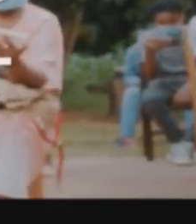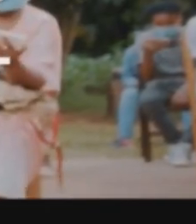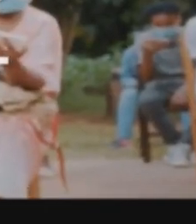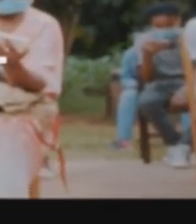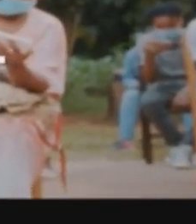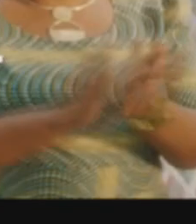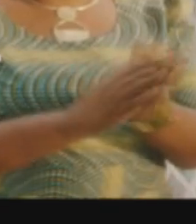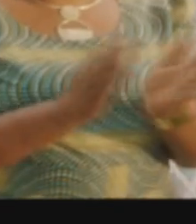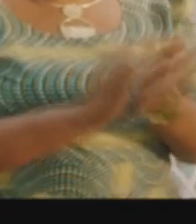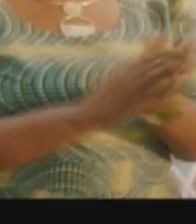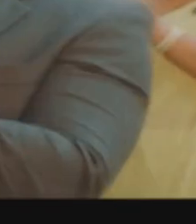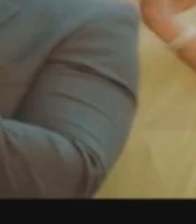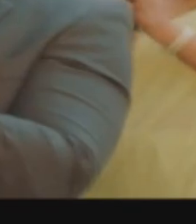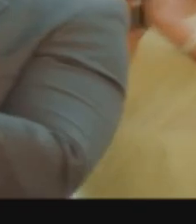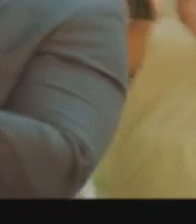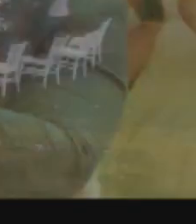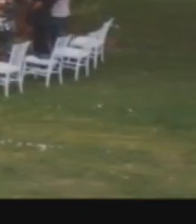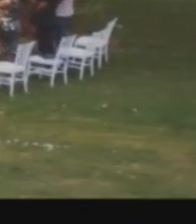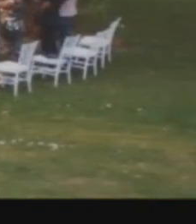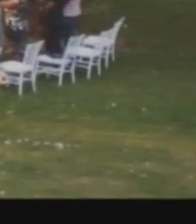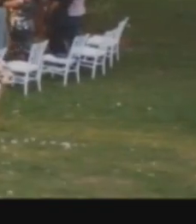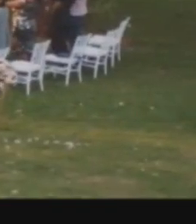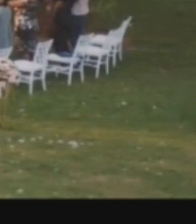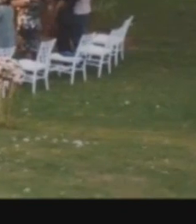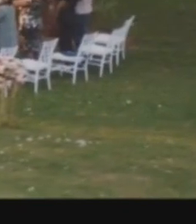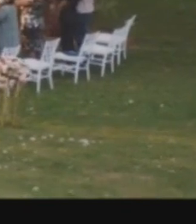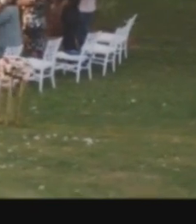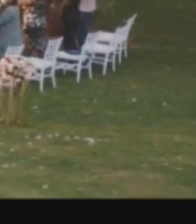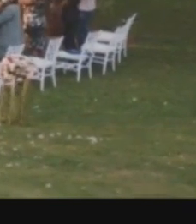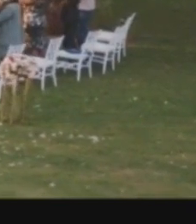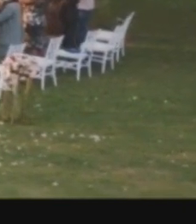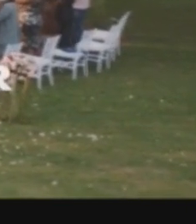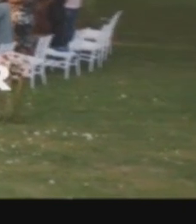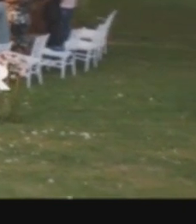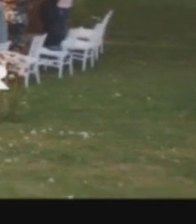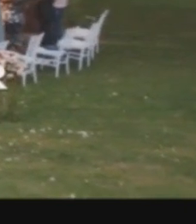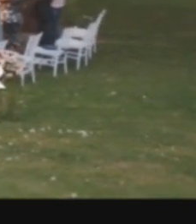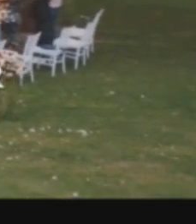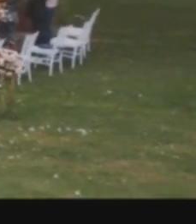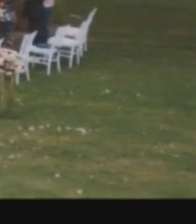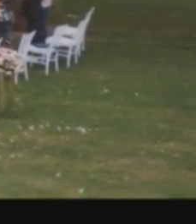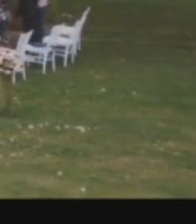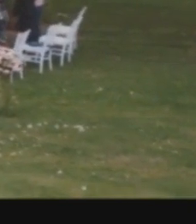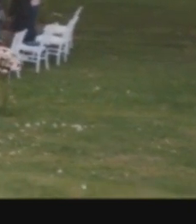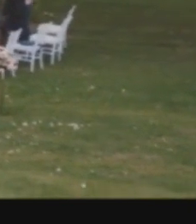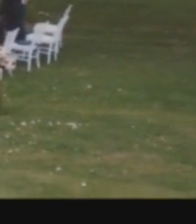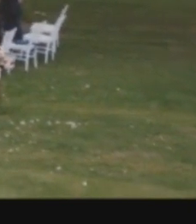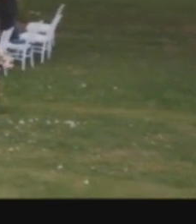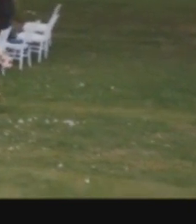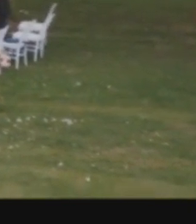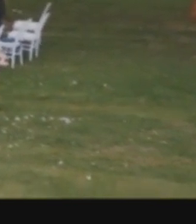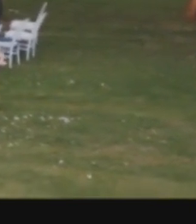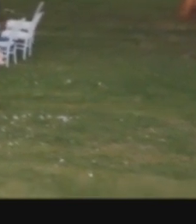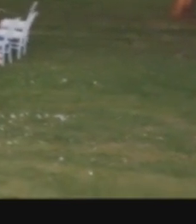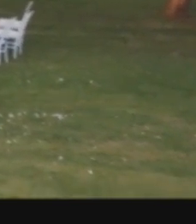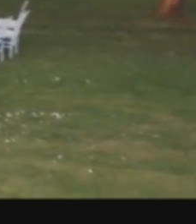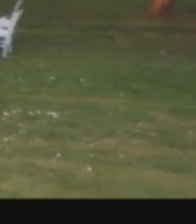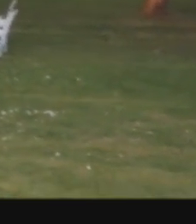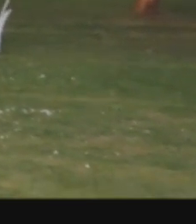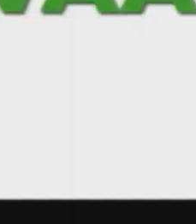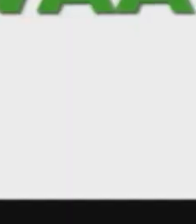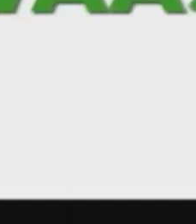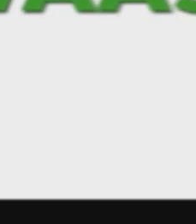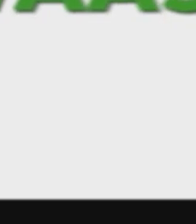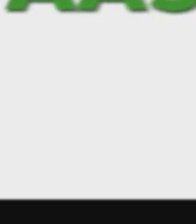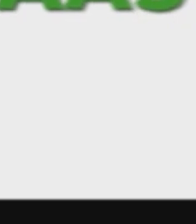Get 500 MB free kila siku and never miss a moment. Dial *544# to activate your